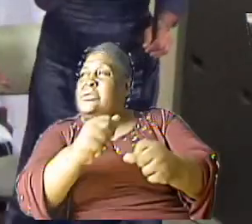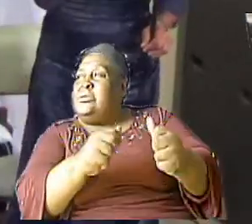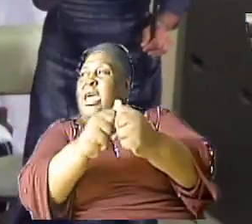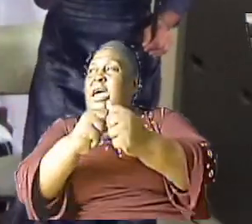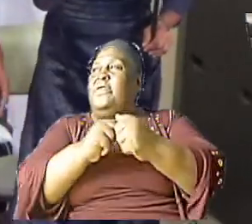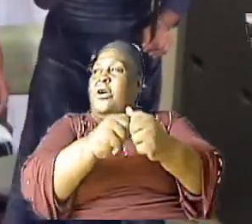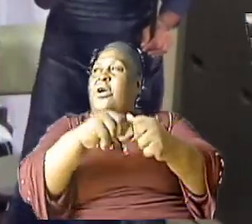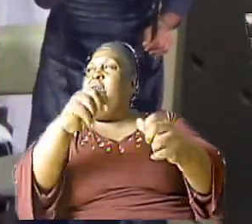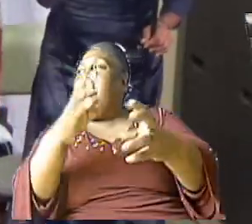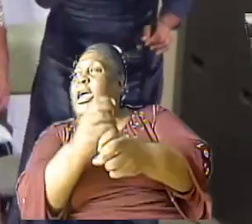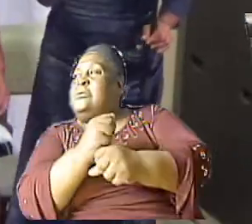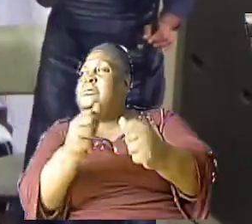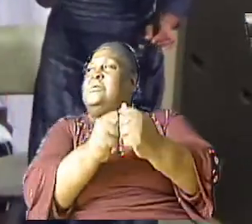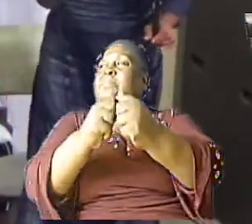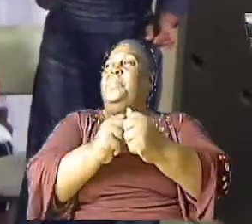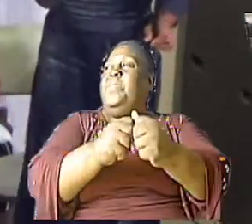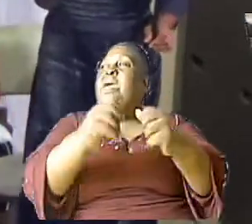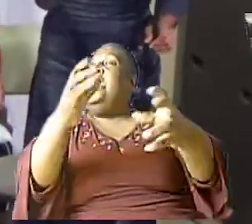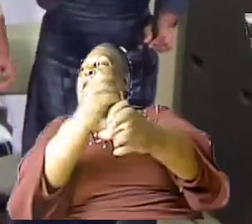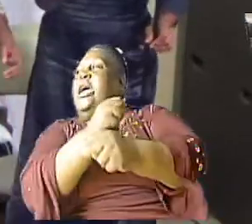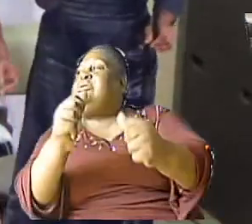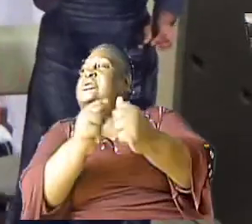Lord.